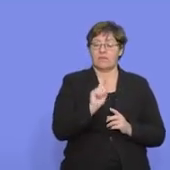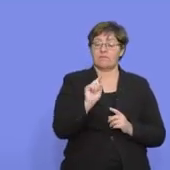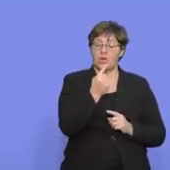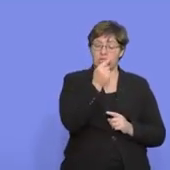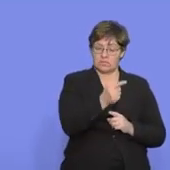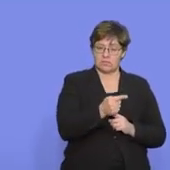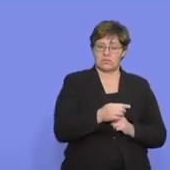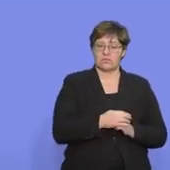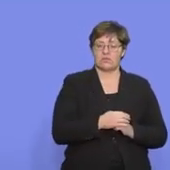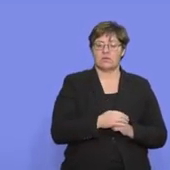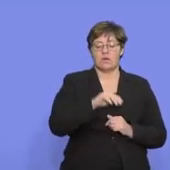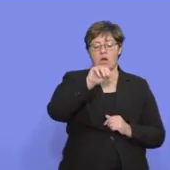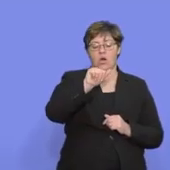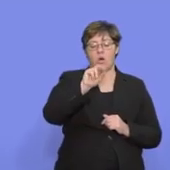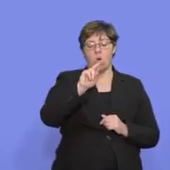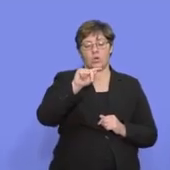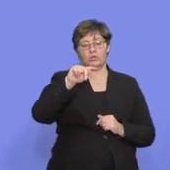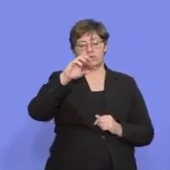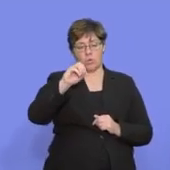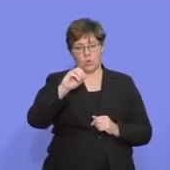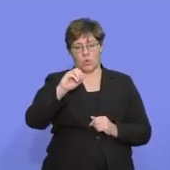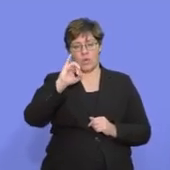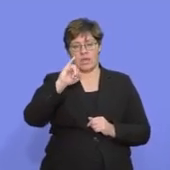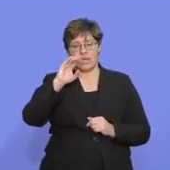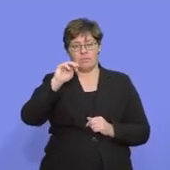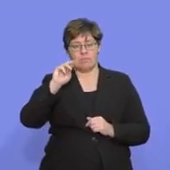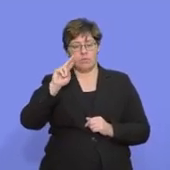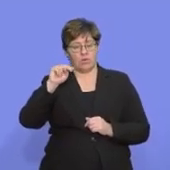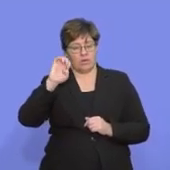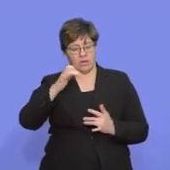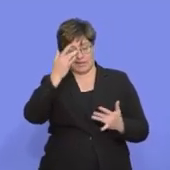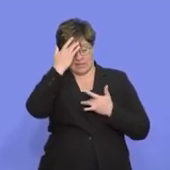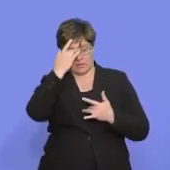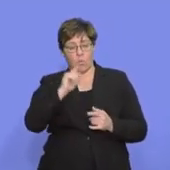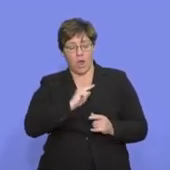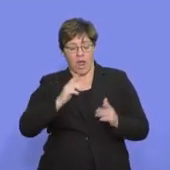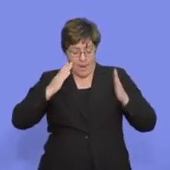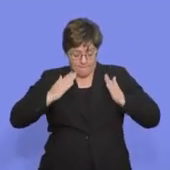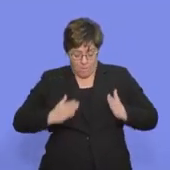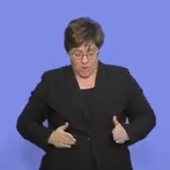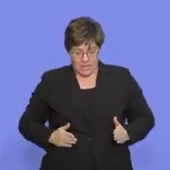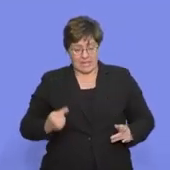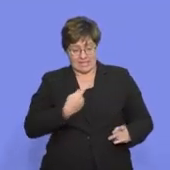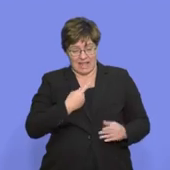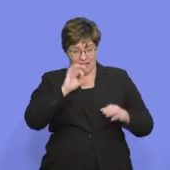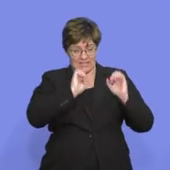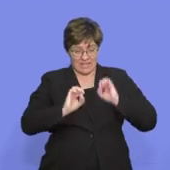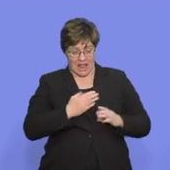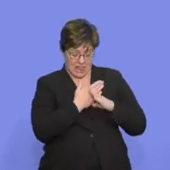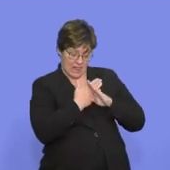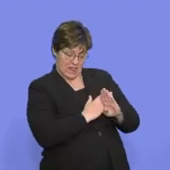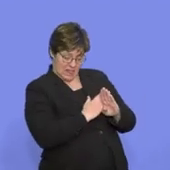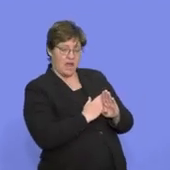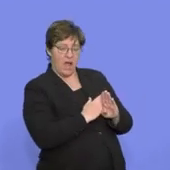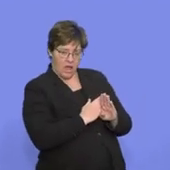autoimmune disease. That is a disease that's caused by your own immune system, right? Your immune system starts attacking